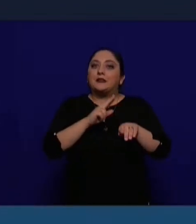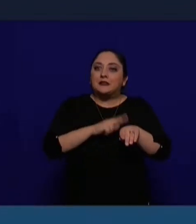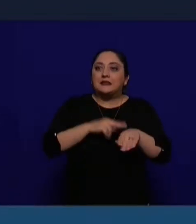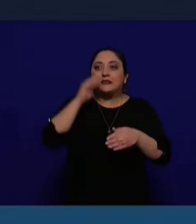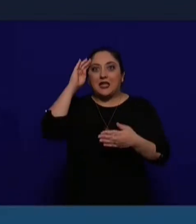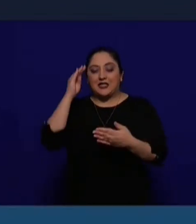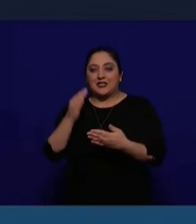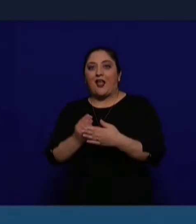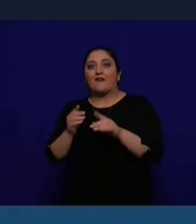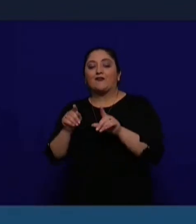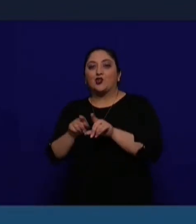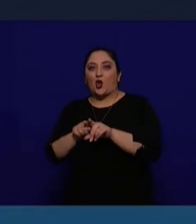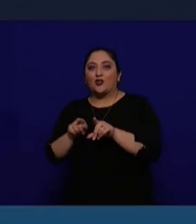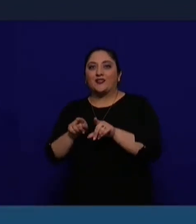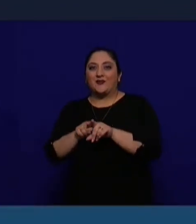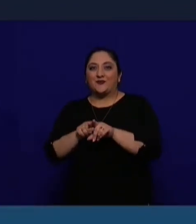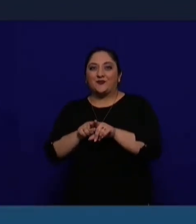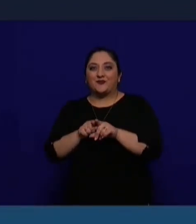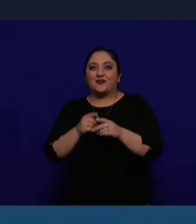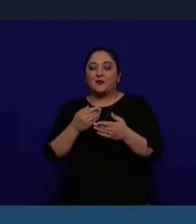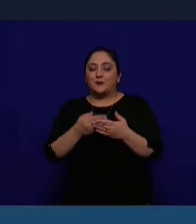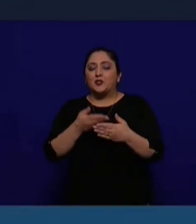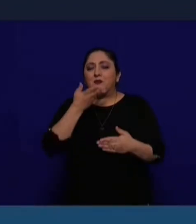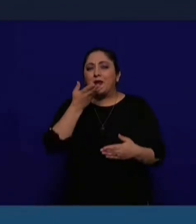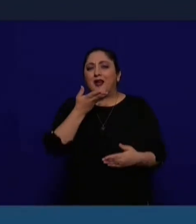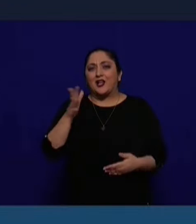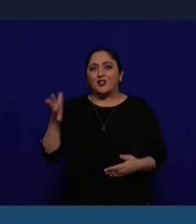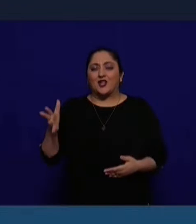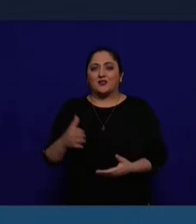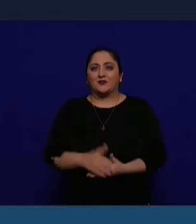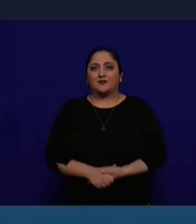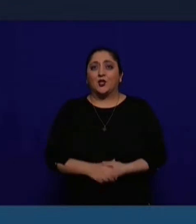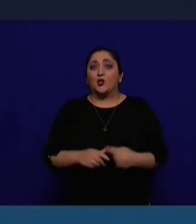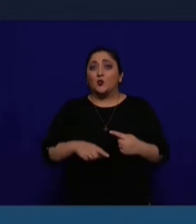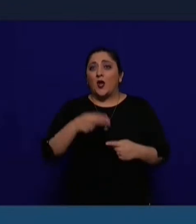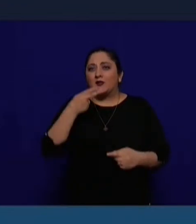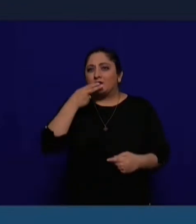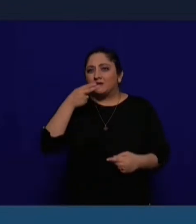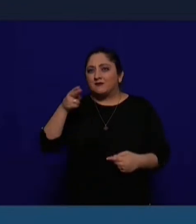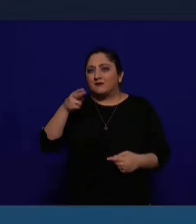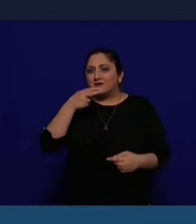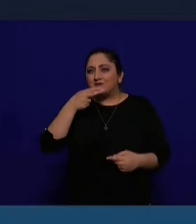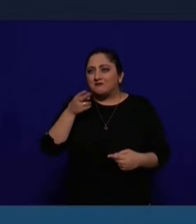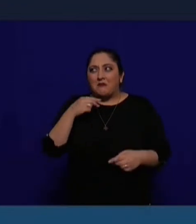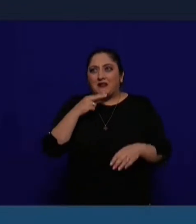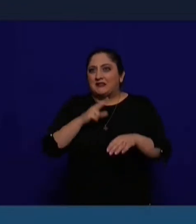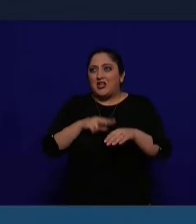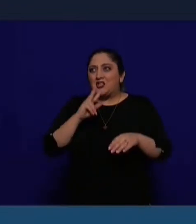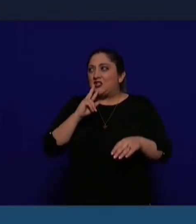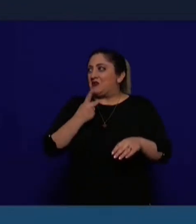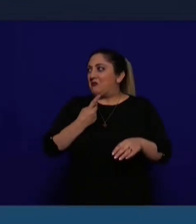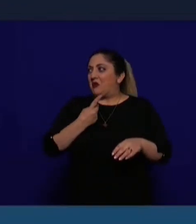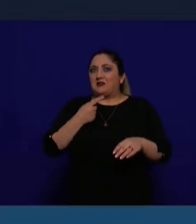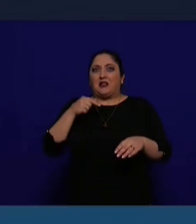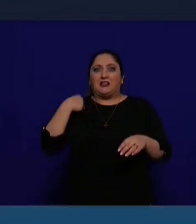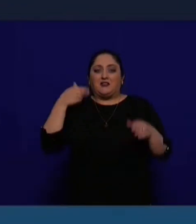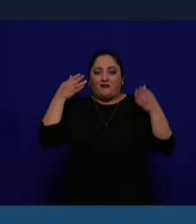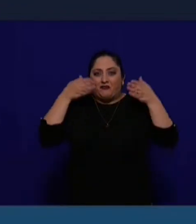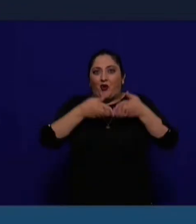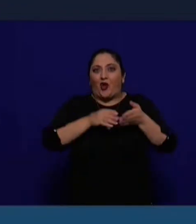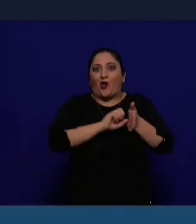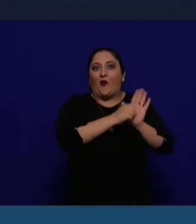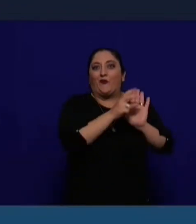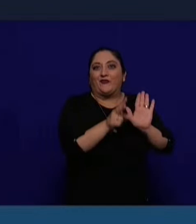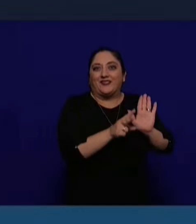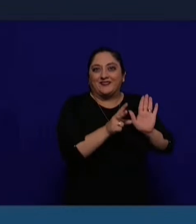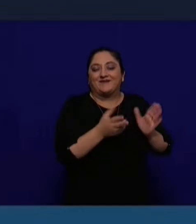l-prevention measures allura hemmhekk kollox huwa klarifikat. Fuq il-cannabis dan huwa bulletin fuq il-COVID u allura nifukaw fuq il-COVID.